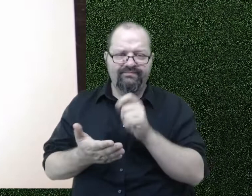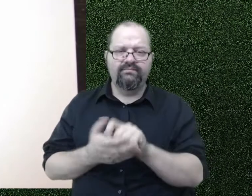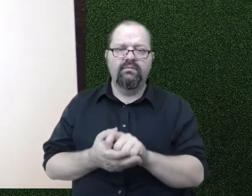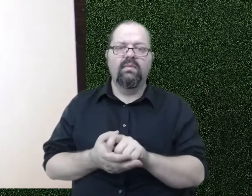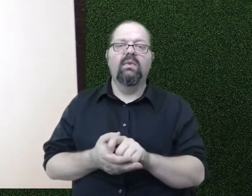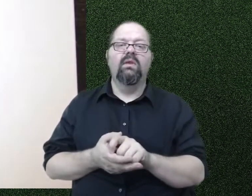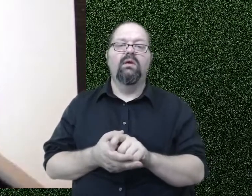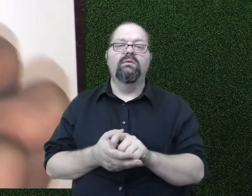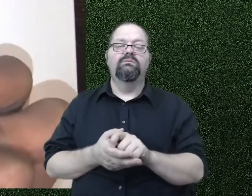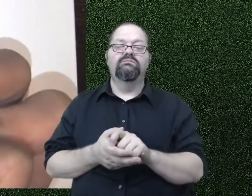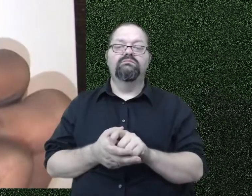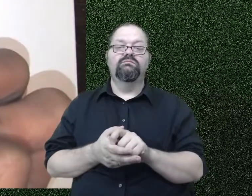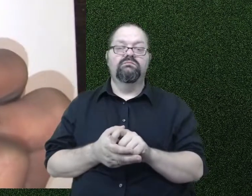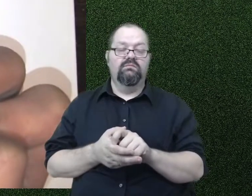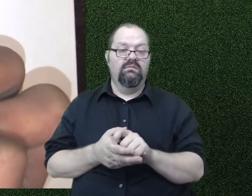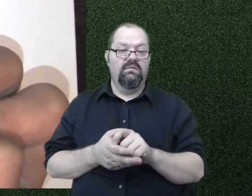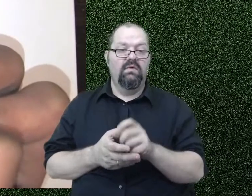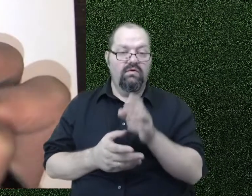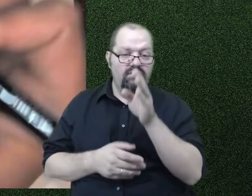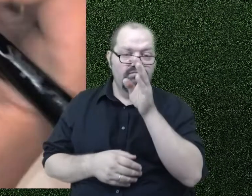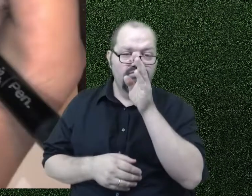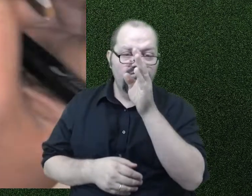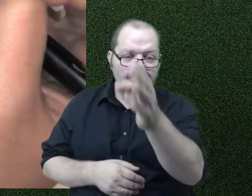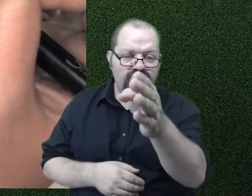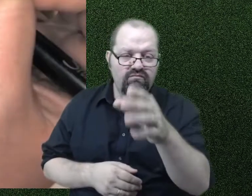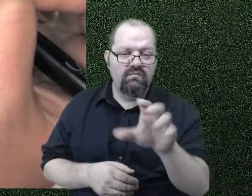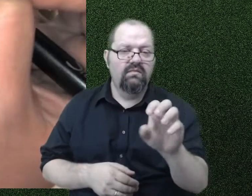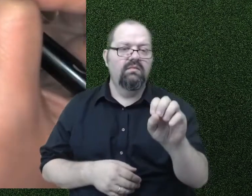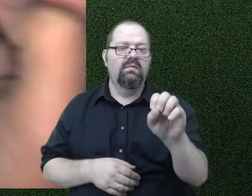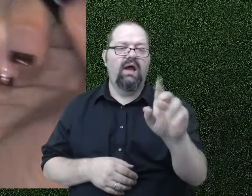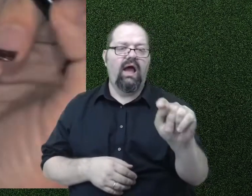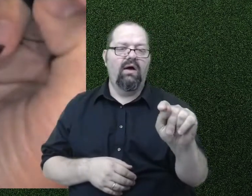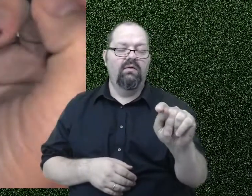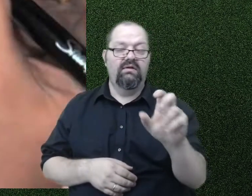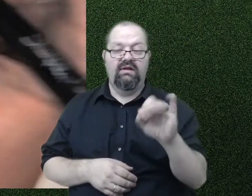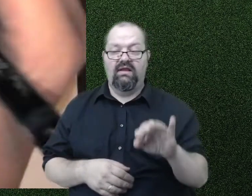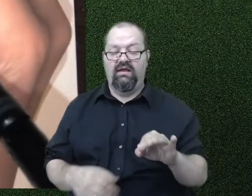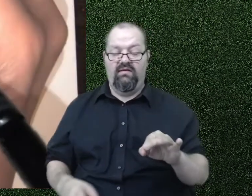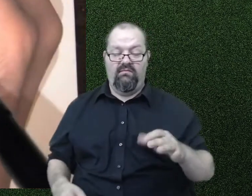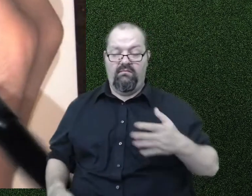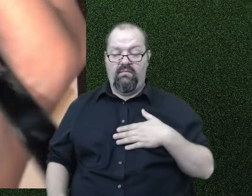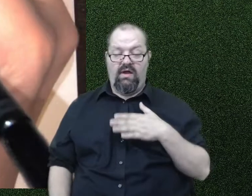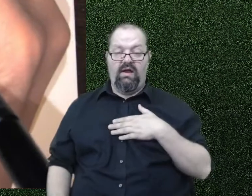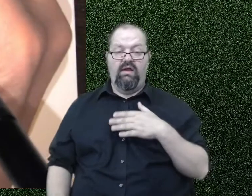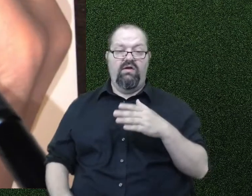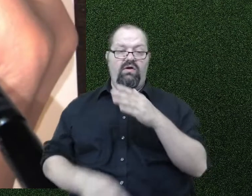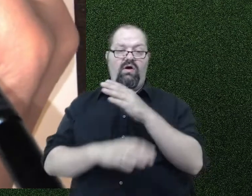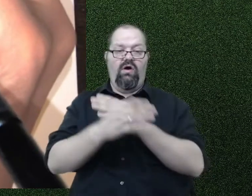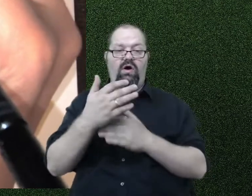goes out directly in front of me. Like if I extended my right arm forward,